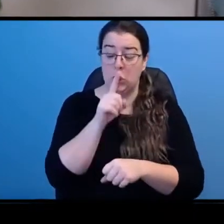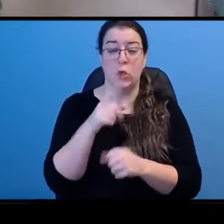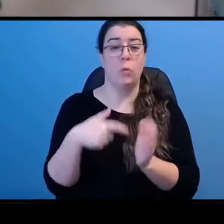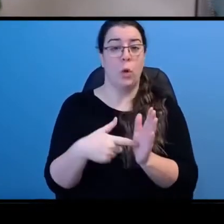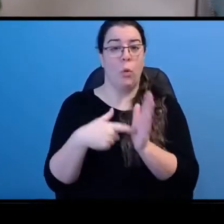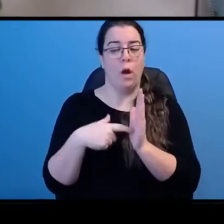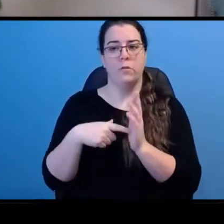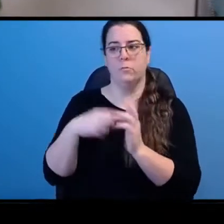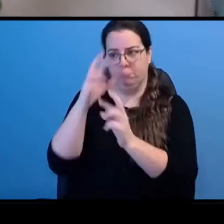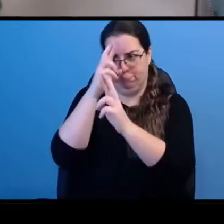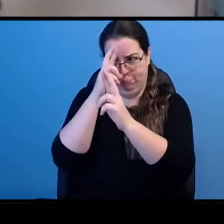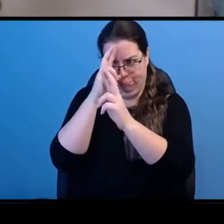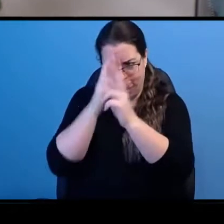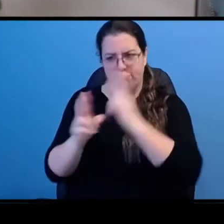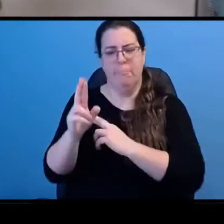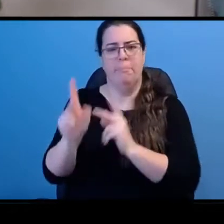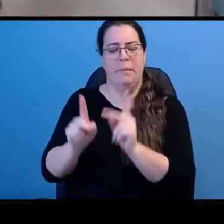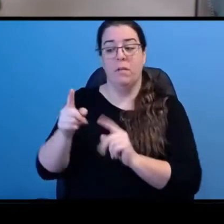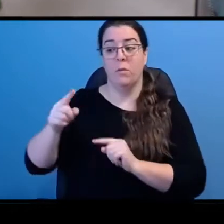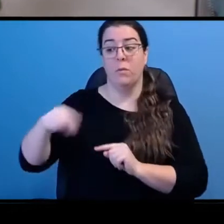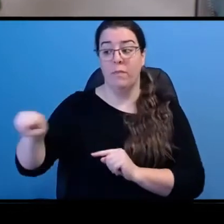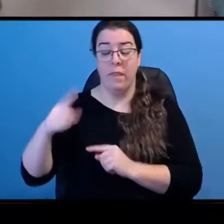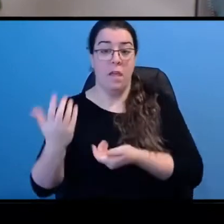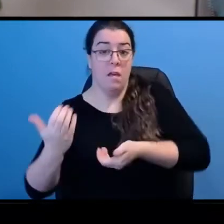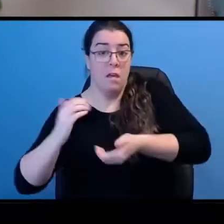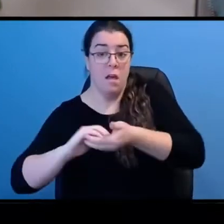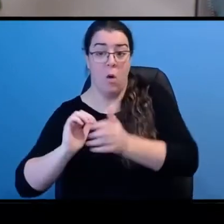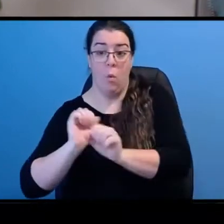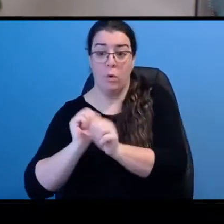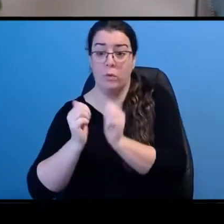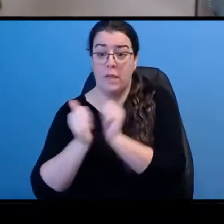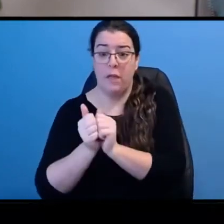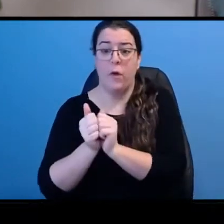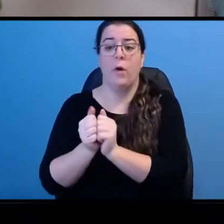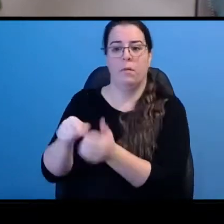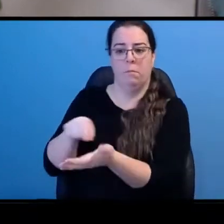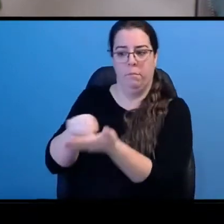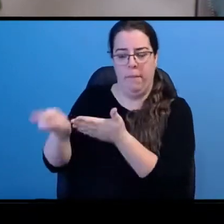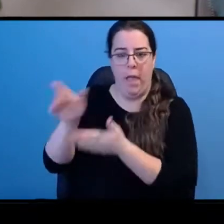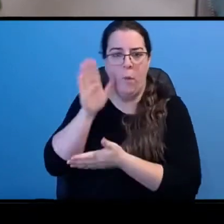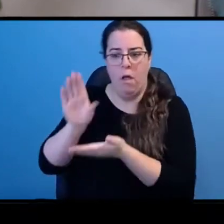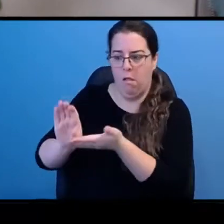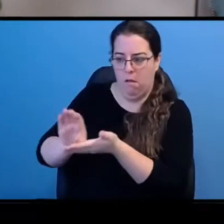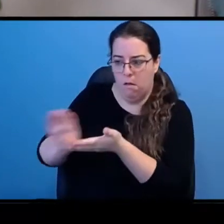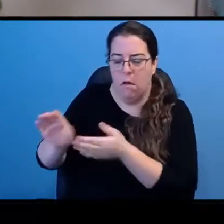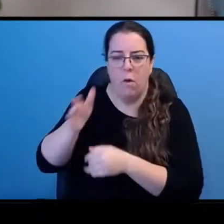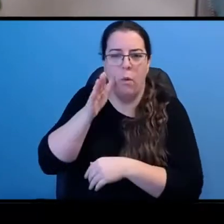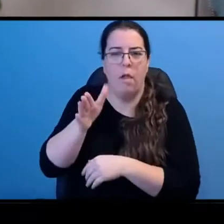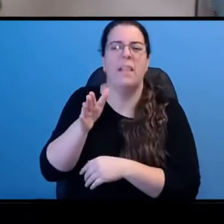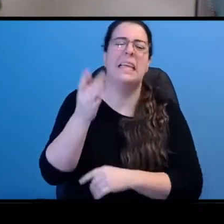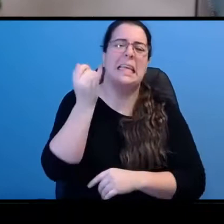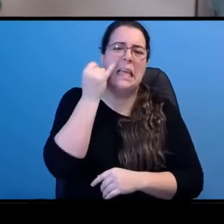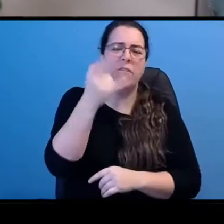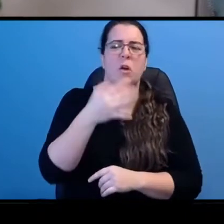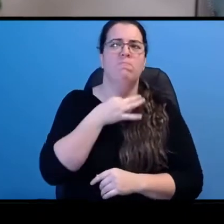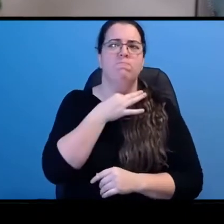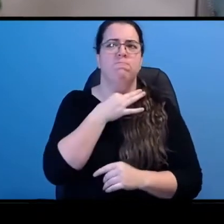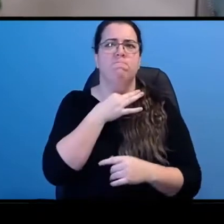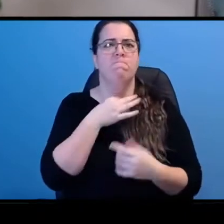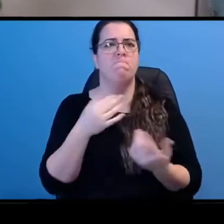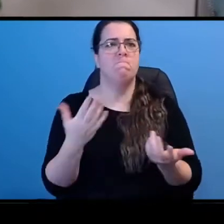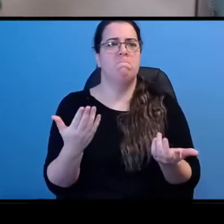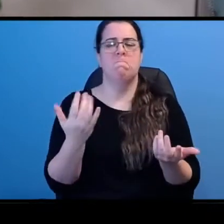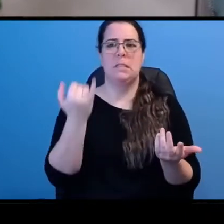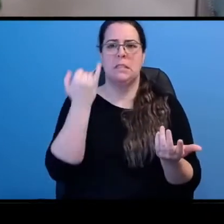follow. There's different, for each. There's different websites that you can go to find out like what is the average rate of